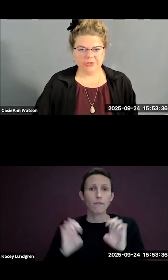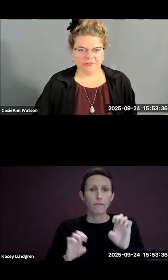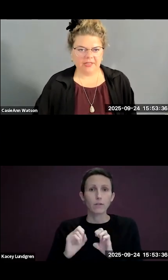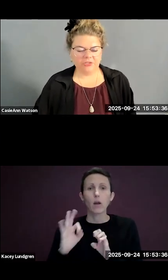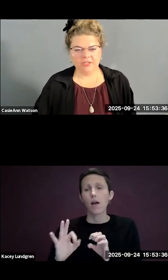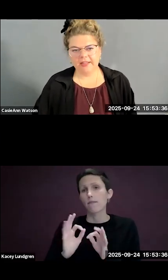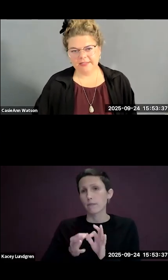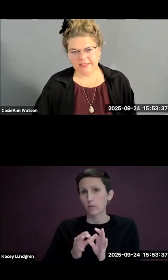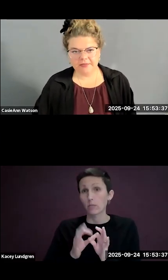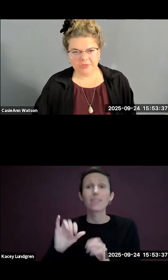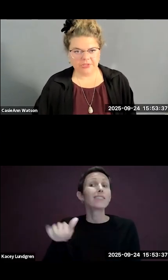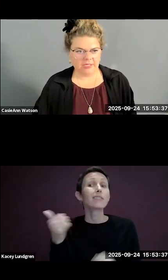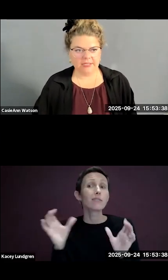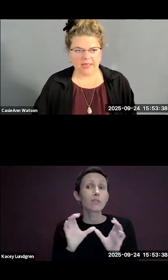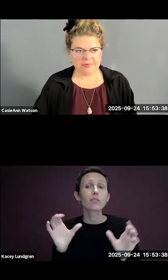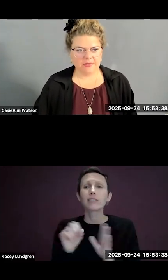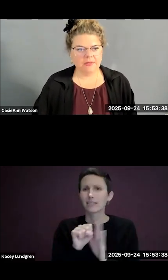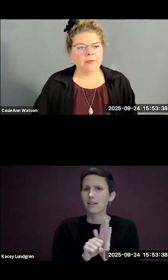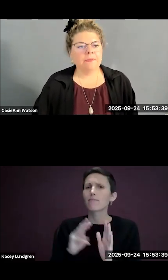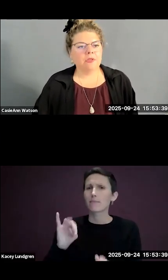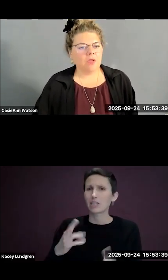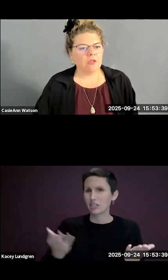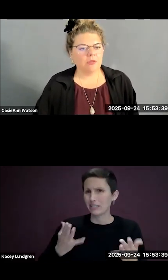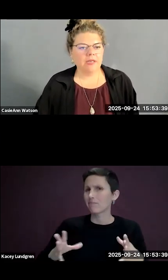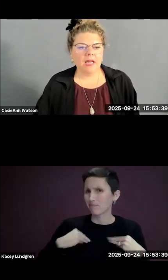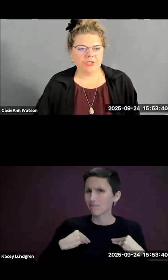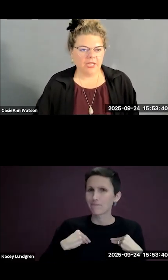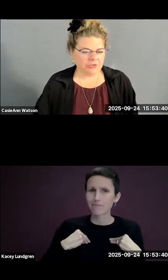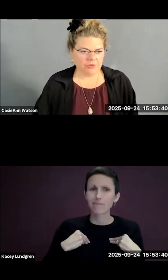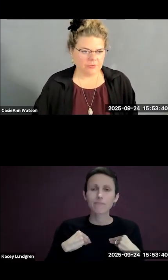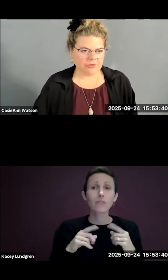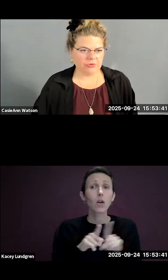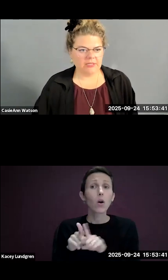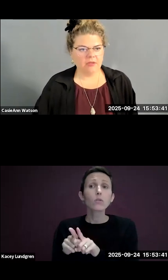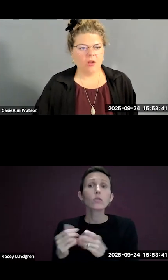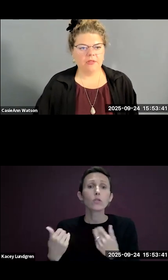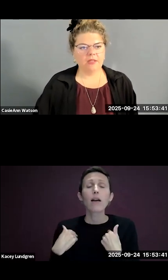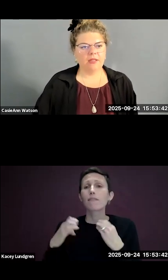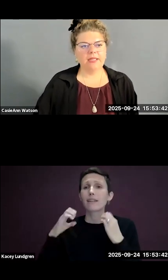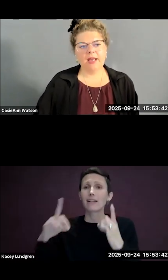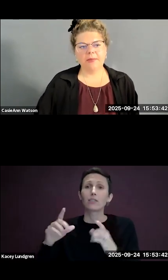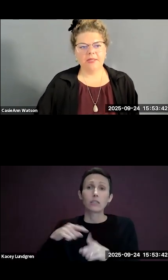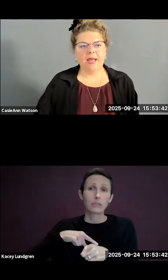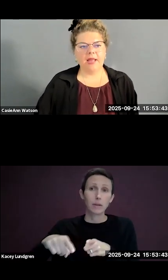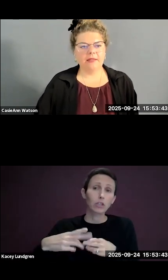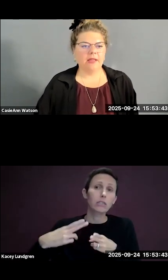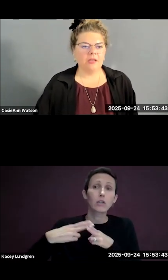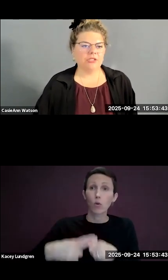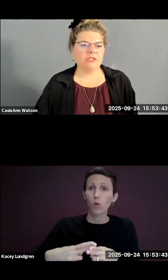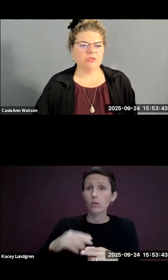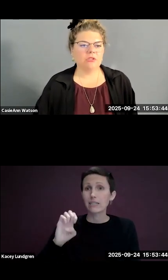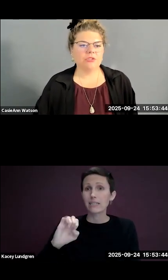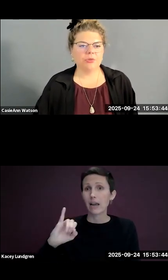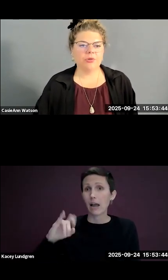is another certification that the state of Michigan accepts. There's also an educational specialty called the EIPA,